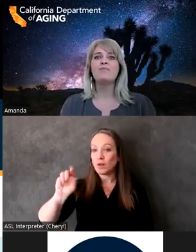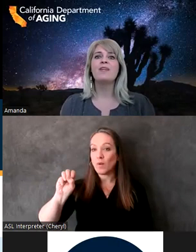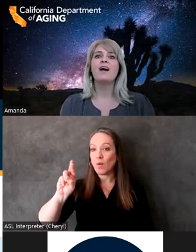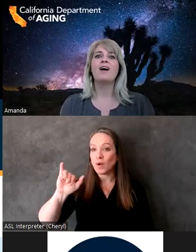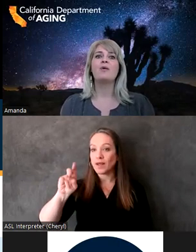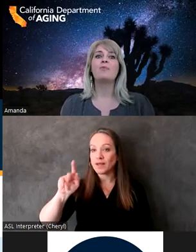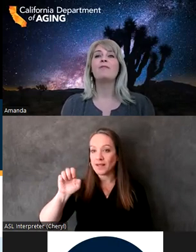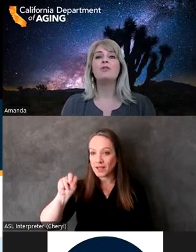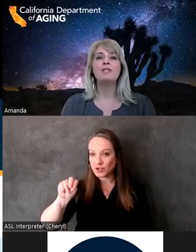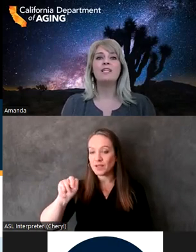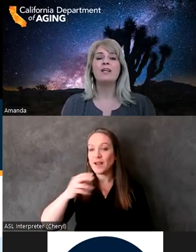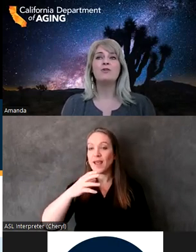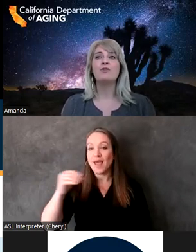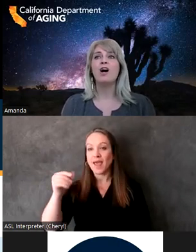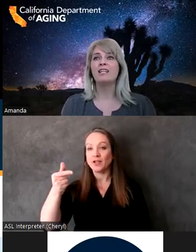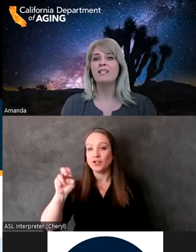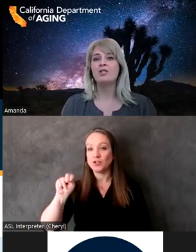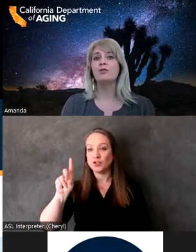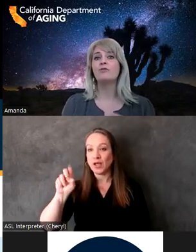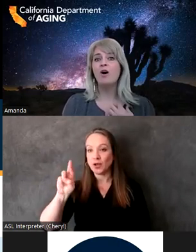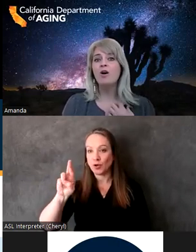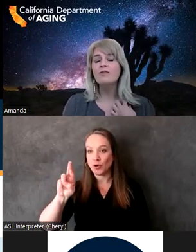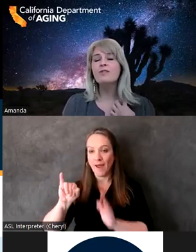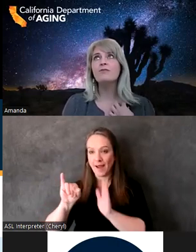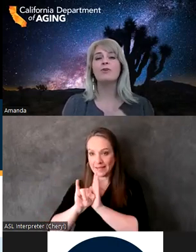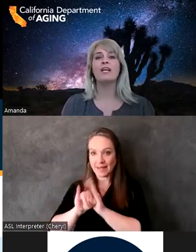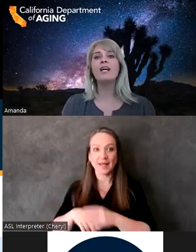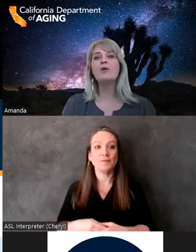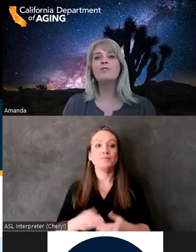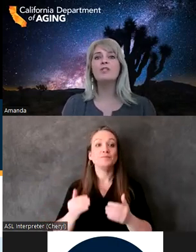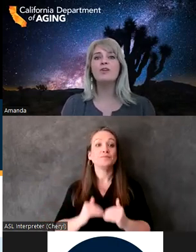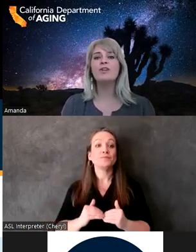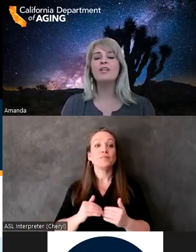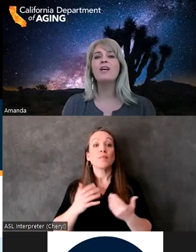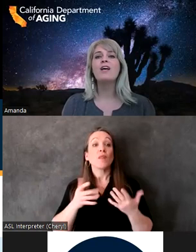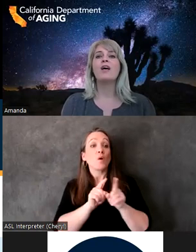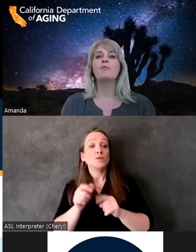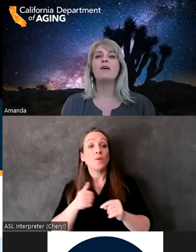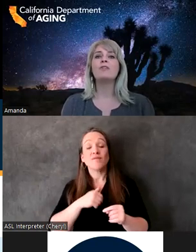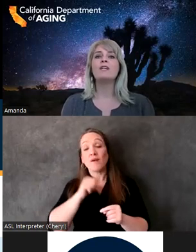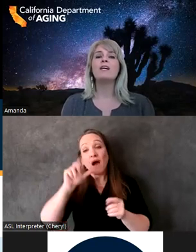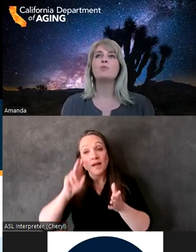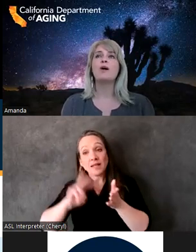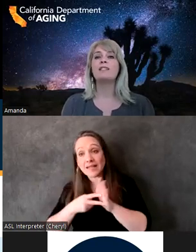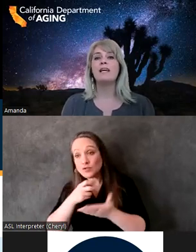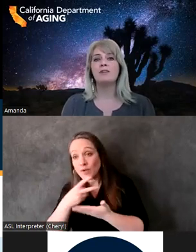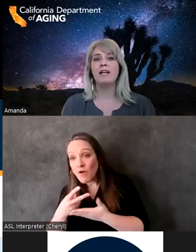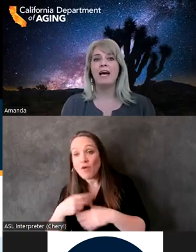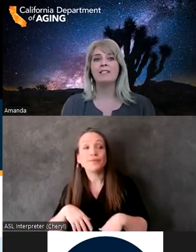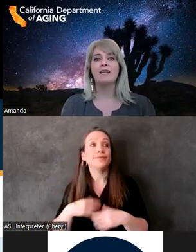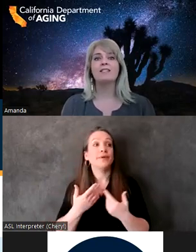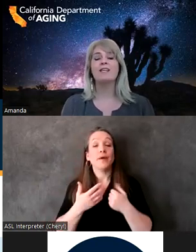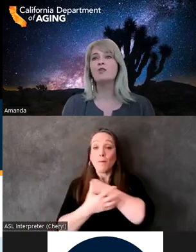demographics. We have new indicators for unintentional falls, for income security and poverty, as well as